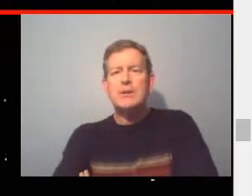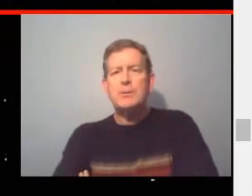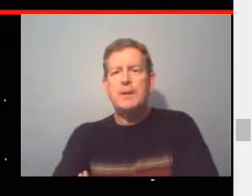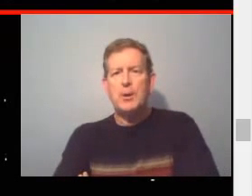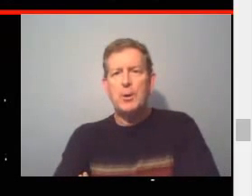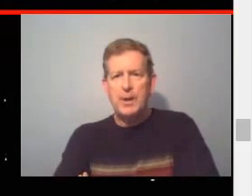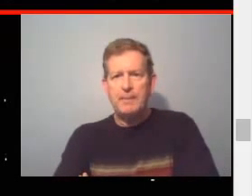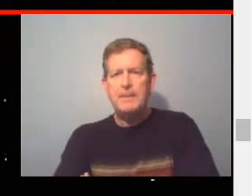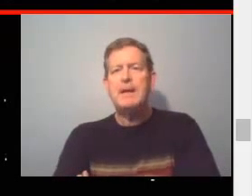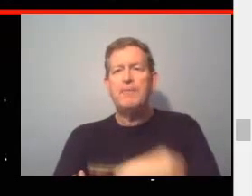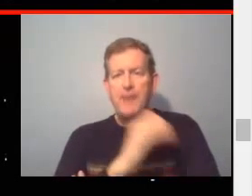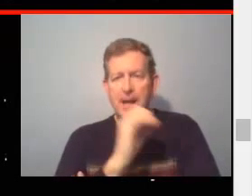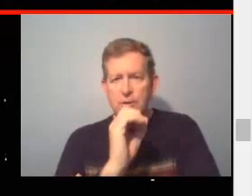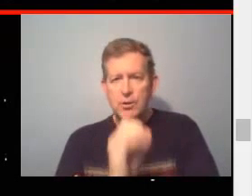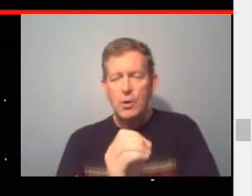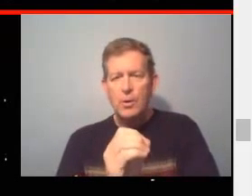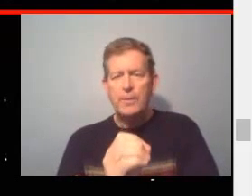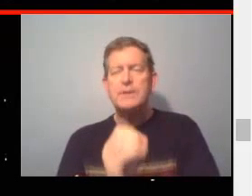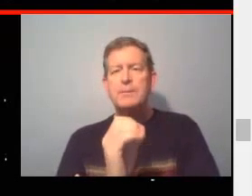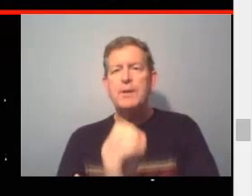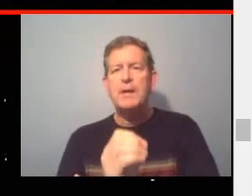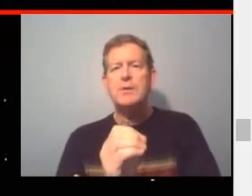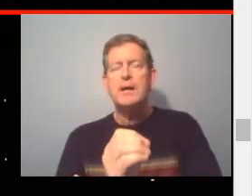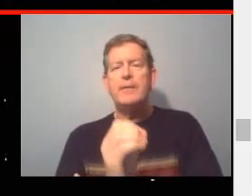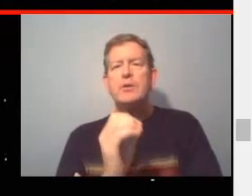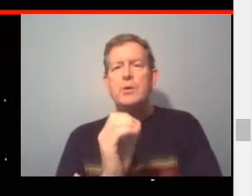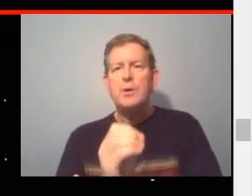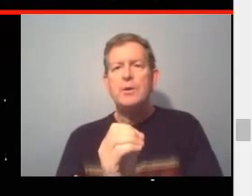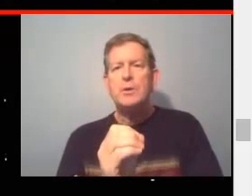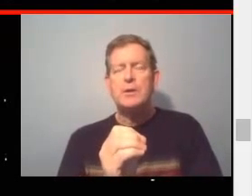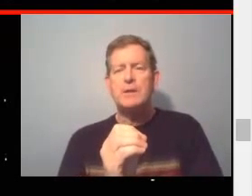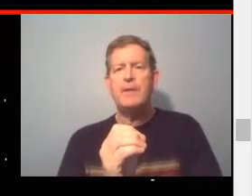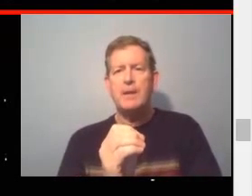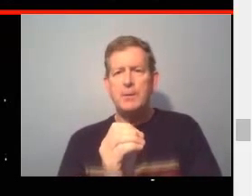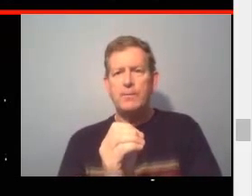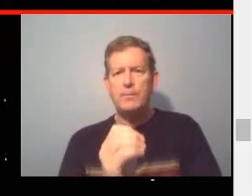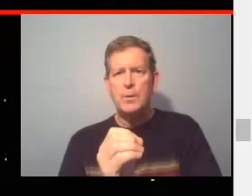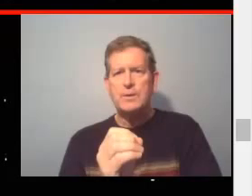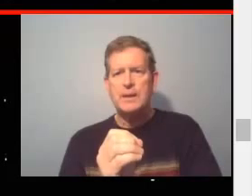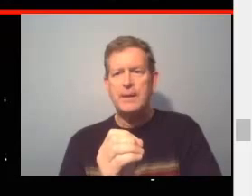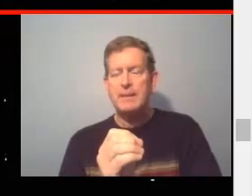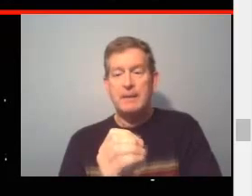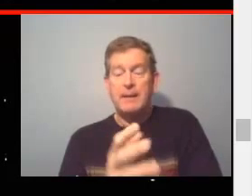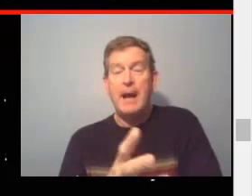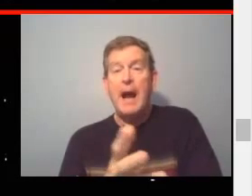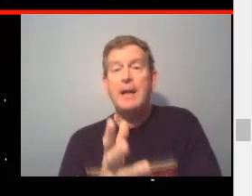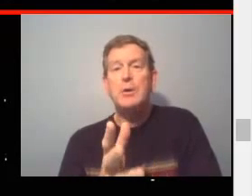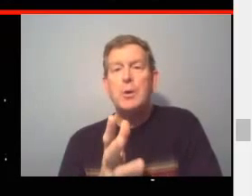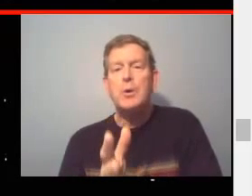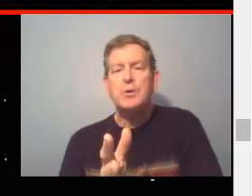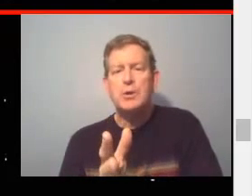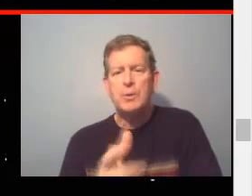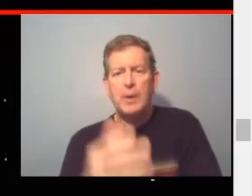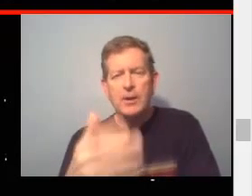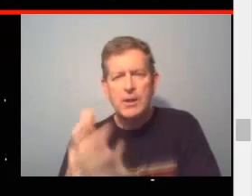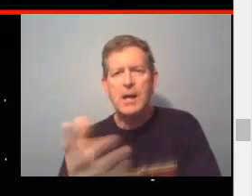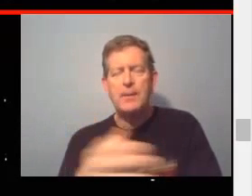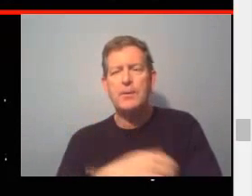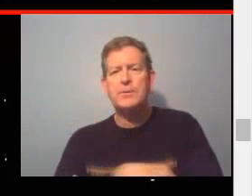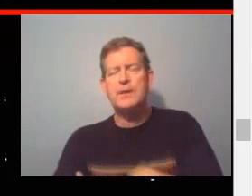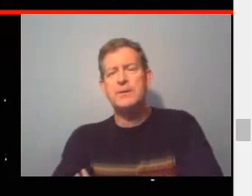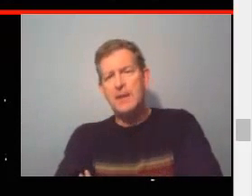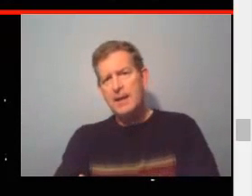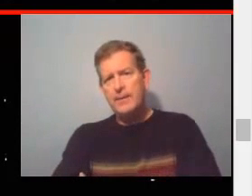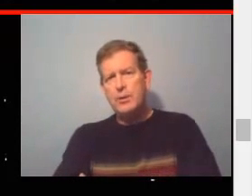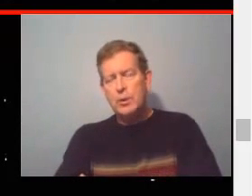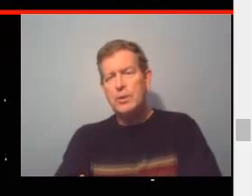you ostensibly are learning. If that's your goal, there's some things that you can do to develop your fluency that I highly encourage you to do. And I want to talk